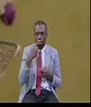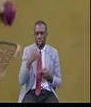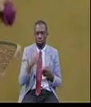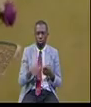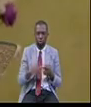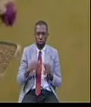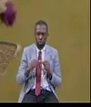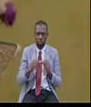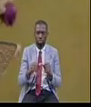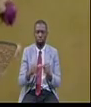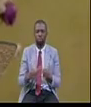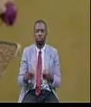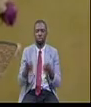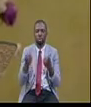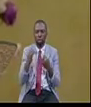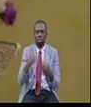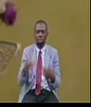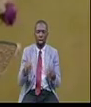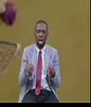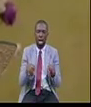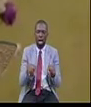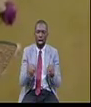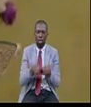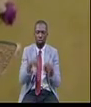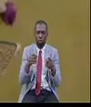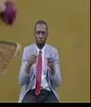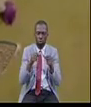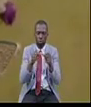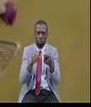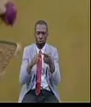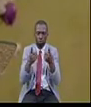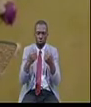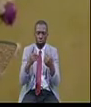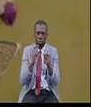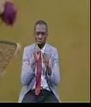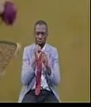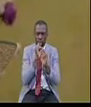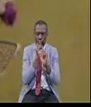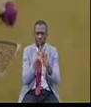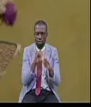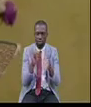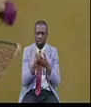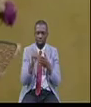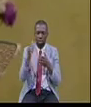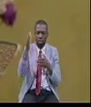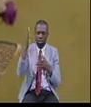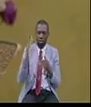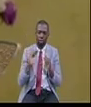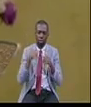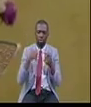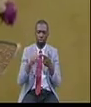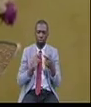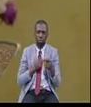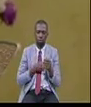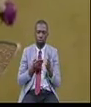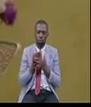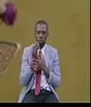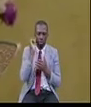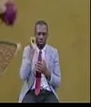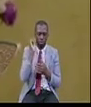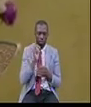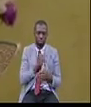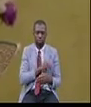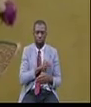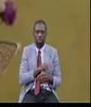come, the blessing that God has given unto us through his ministry, you also receive in Jesus'